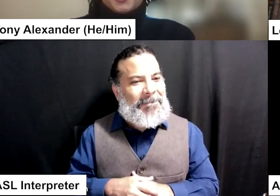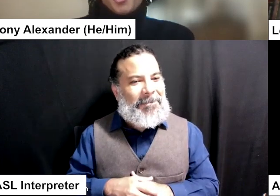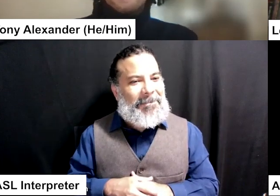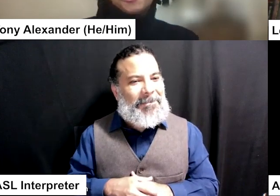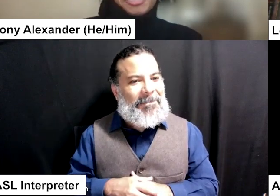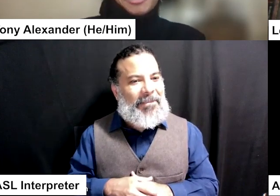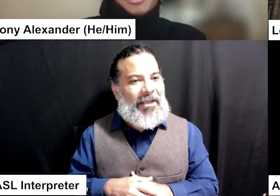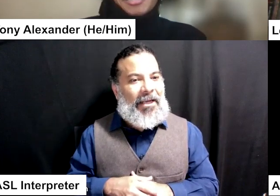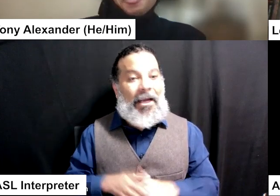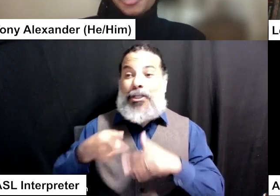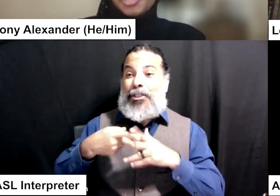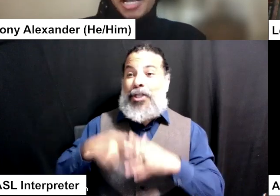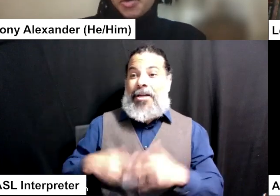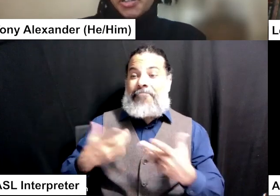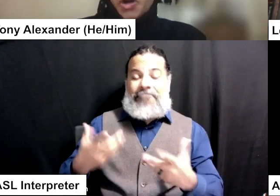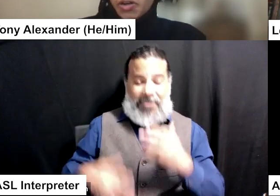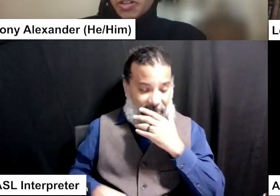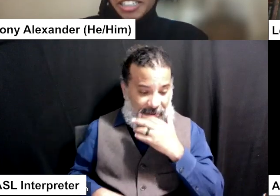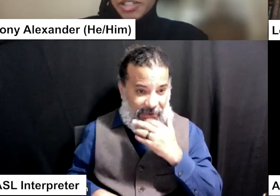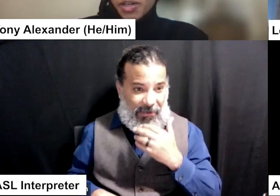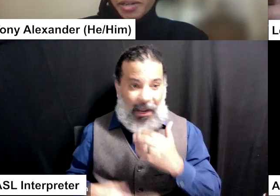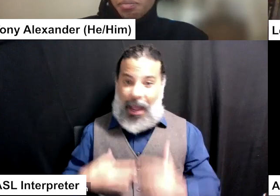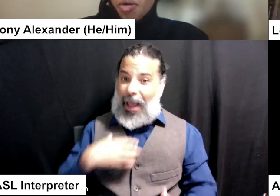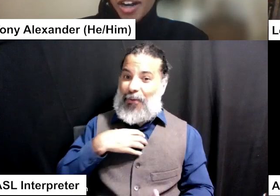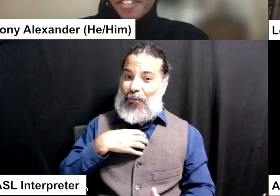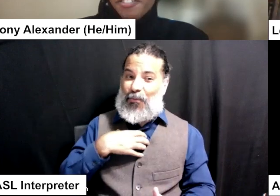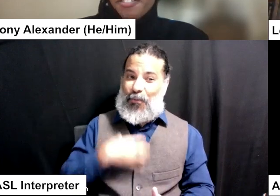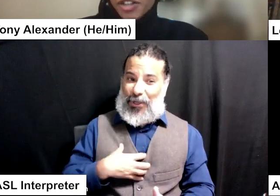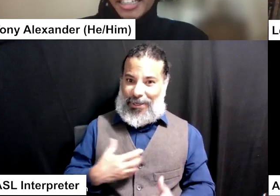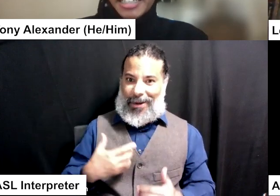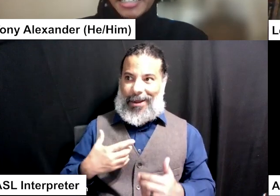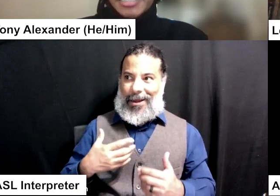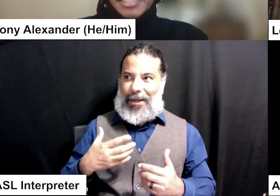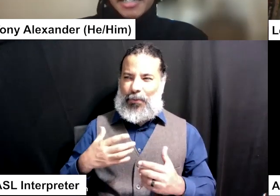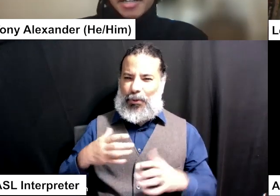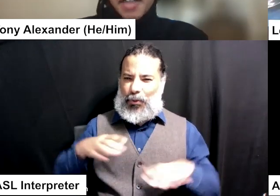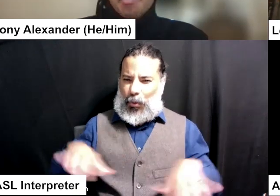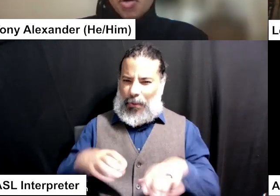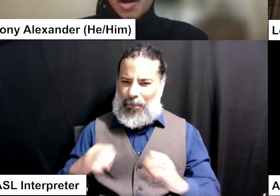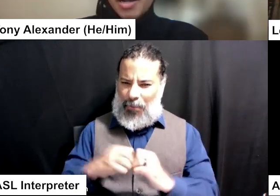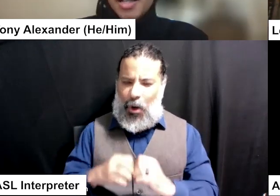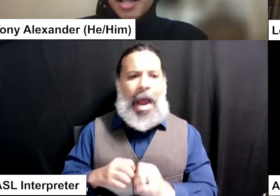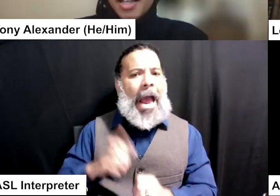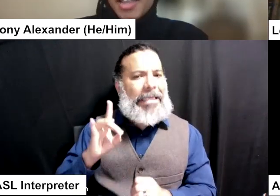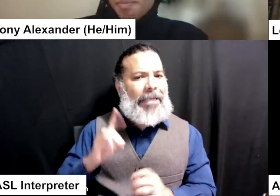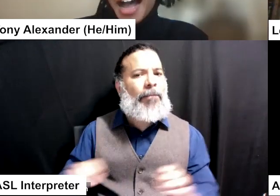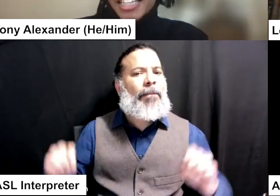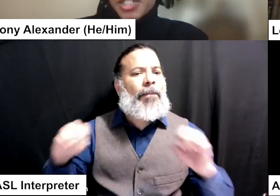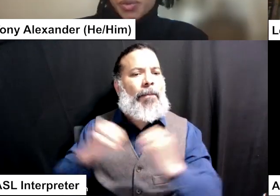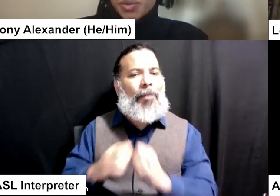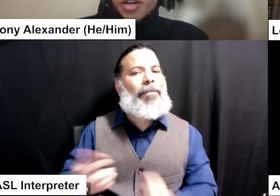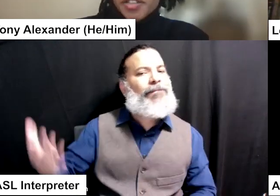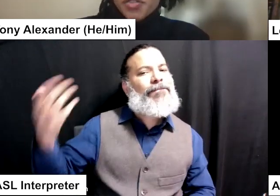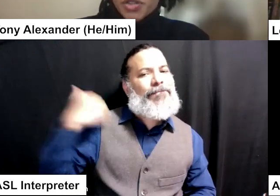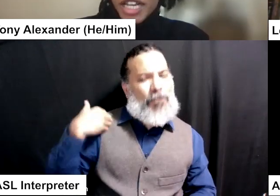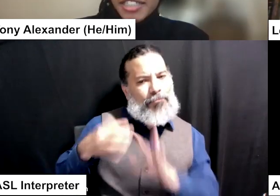To start off, I would just say that I wish I were currently doing more. I feel like I did a lot more in the past